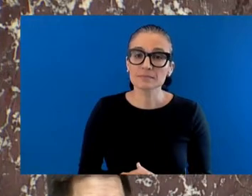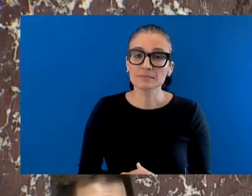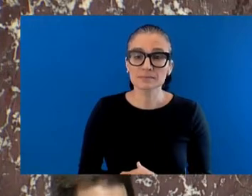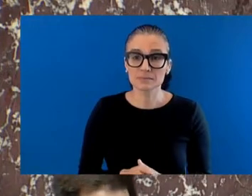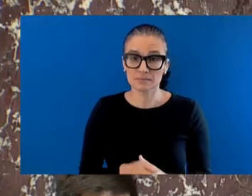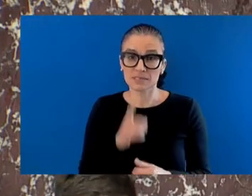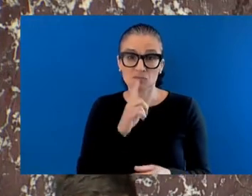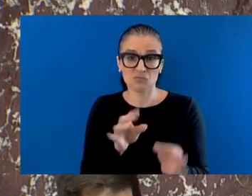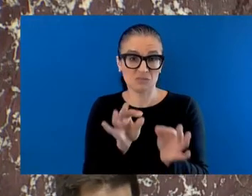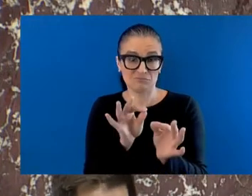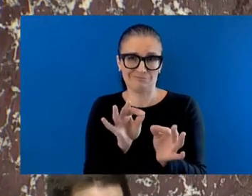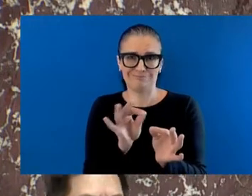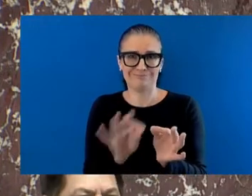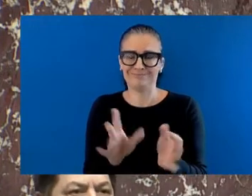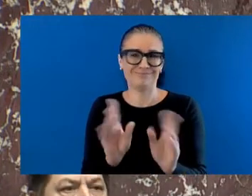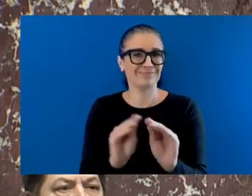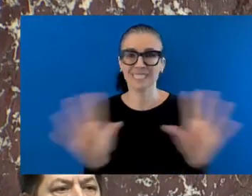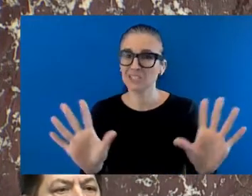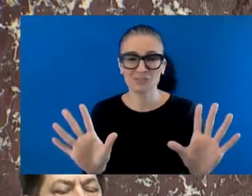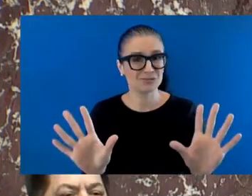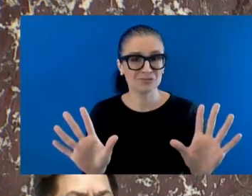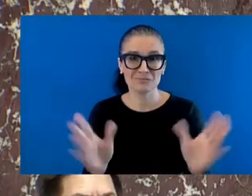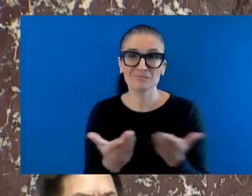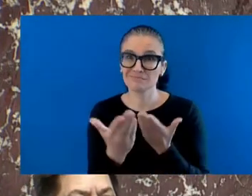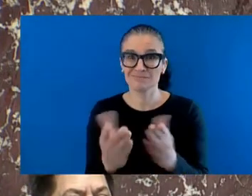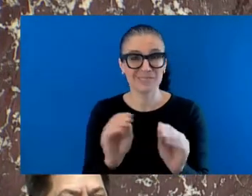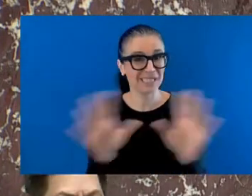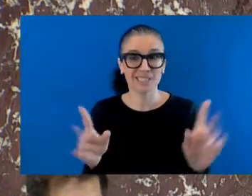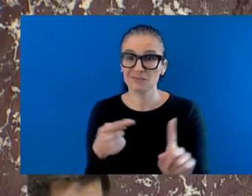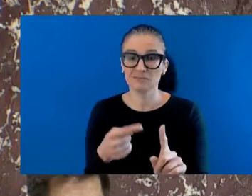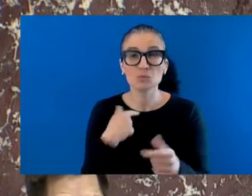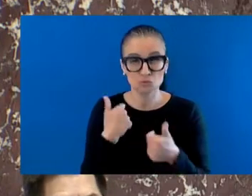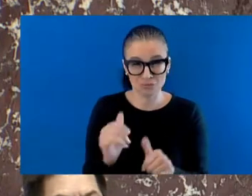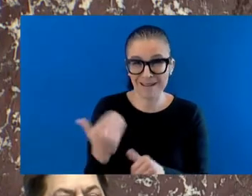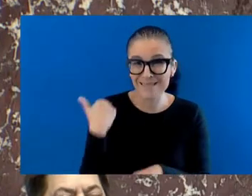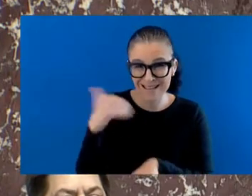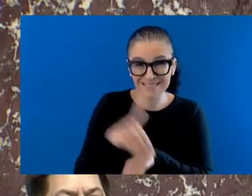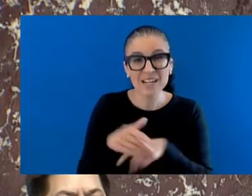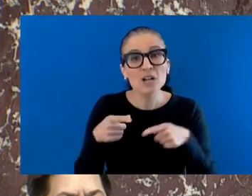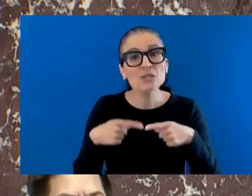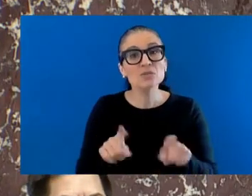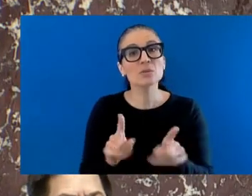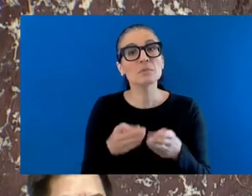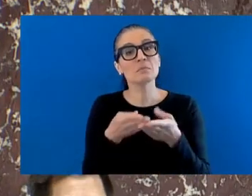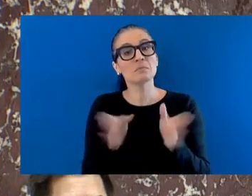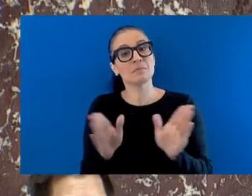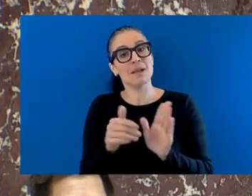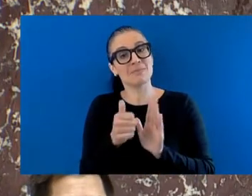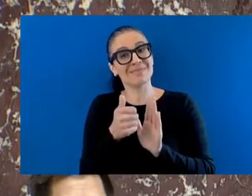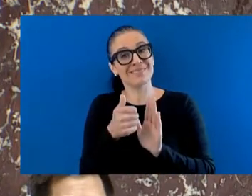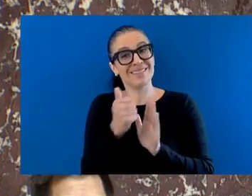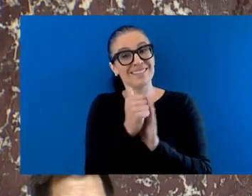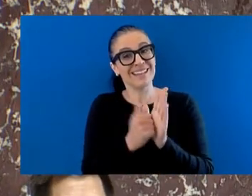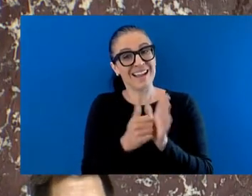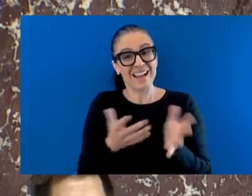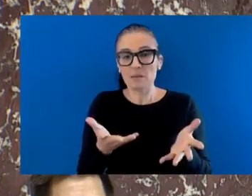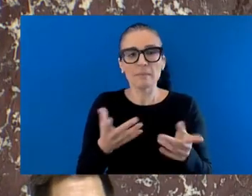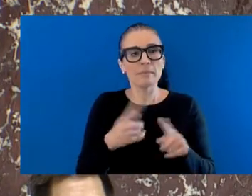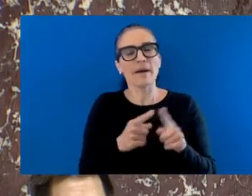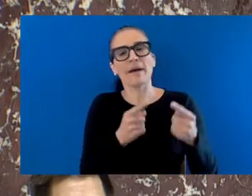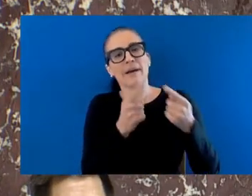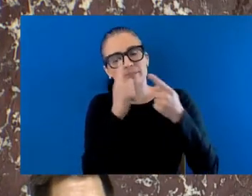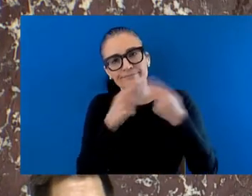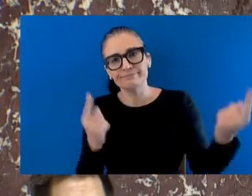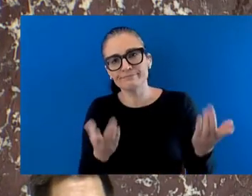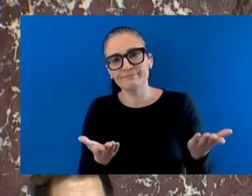accounts last night. Unfortunately, the government does have the majority on that committee, and they were not willing to